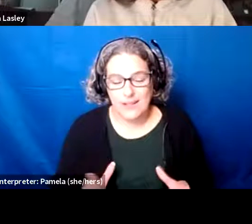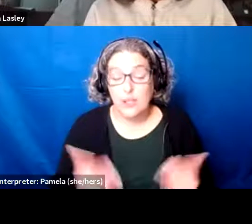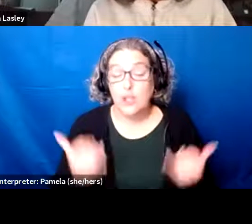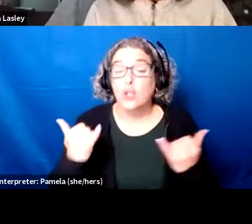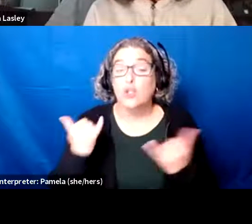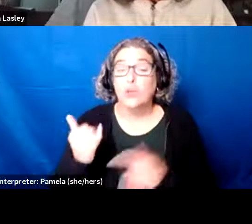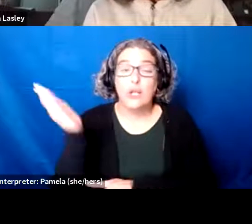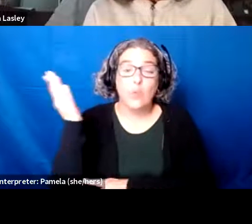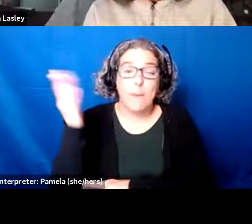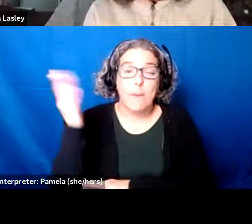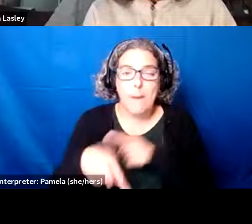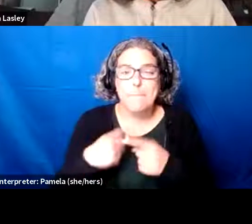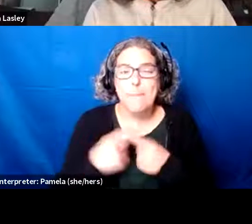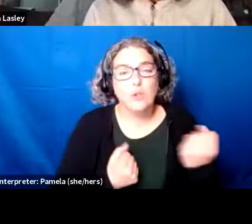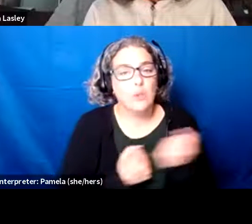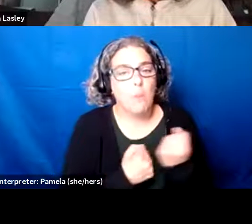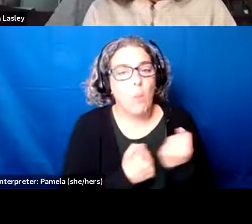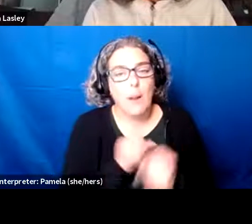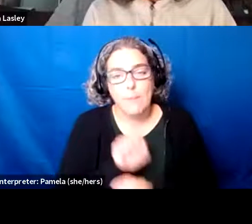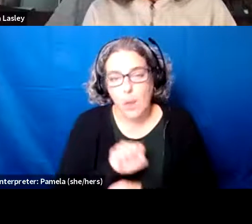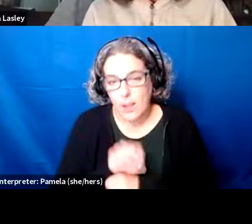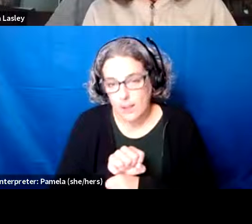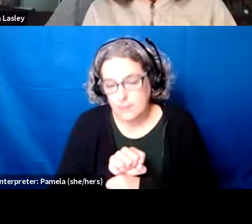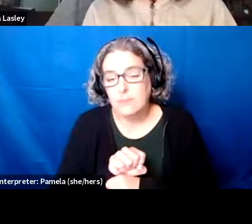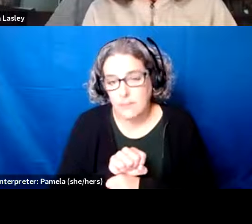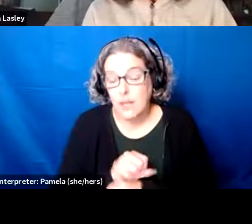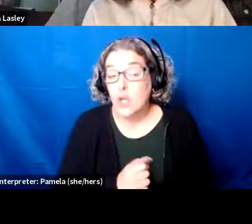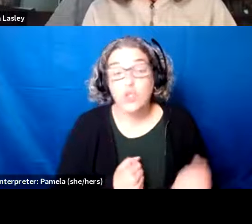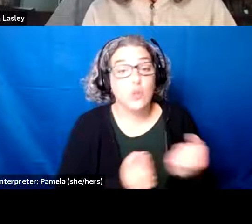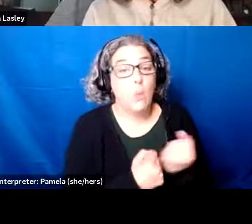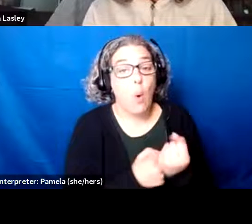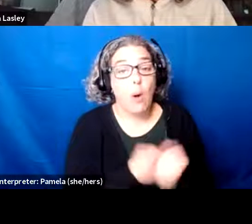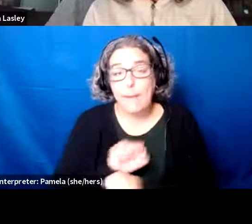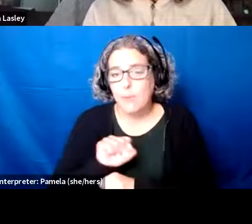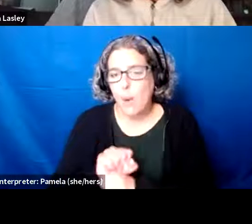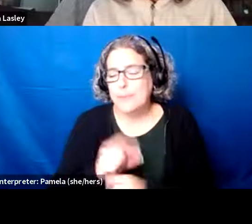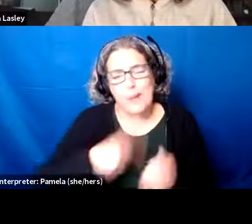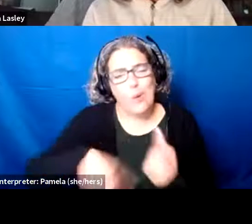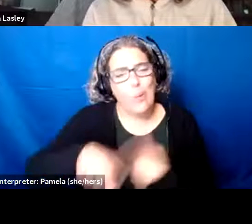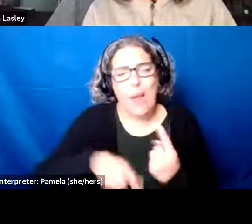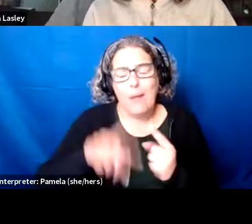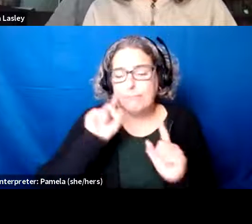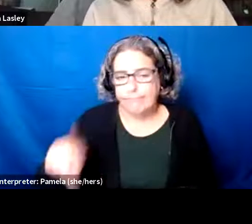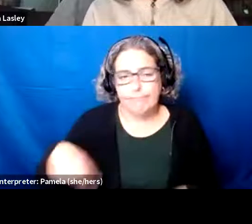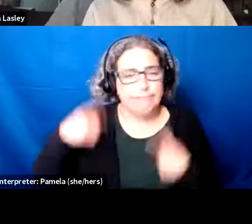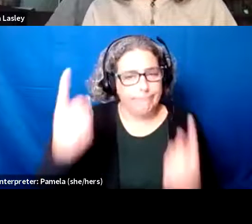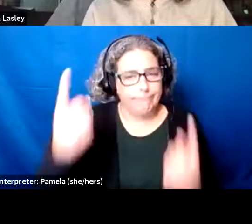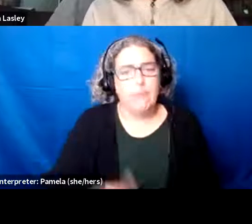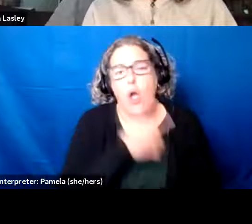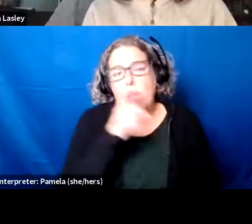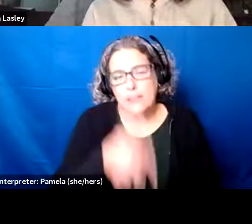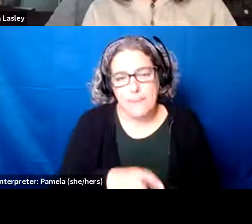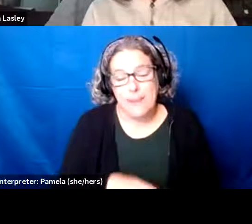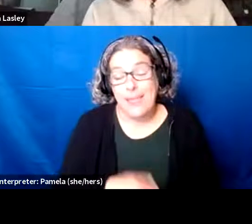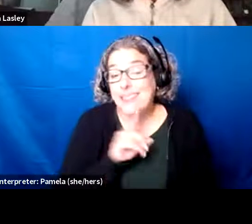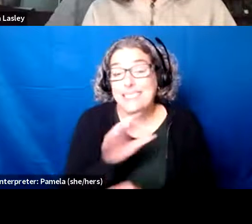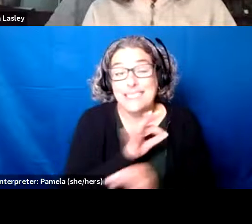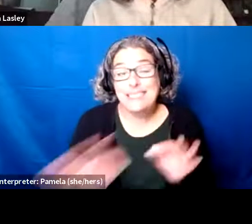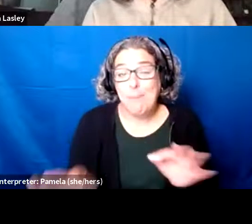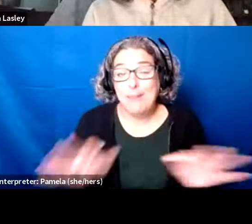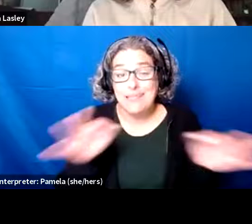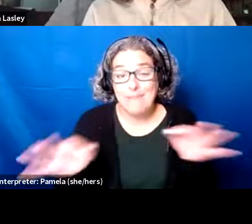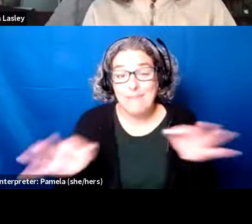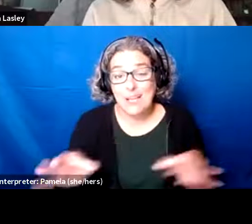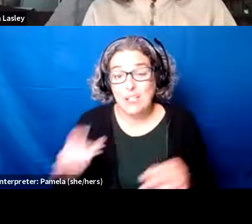is on supported employment. Supported employment's been around for decades, and the simplest definition I could come up with for it